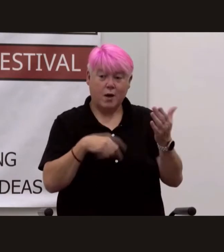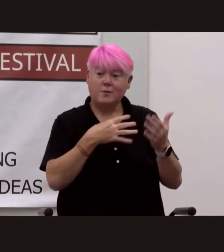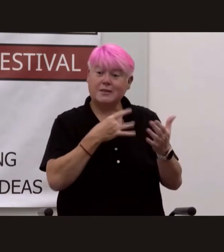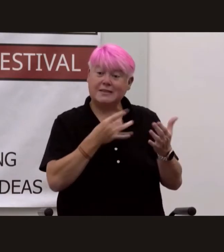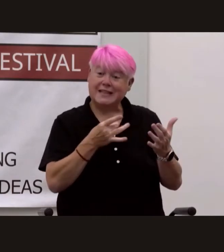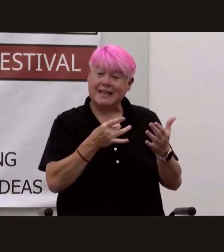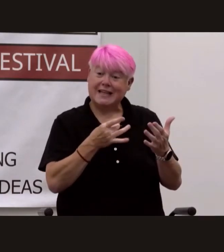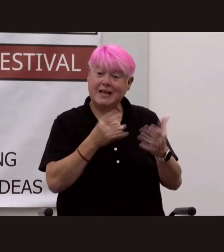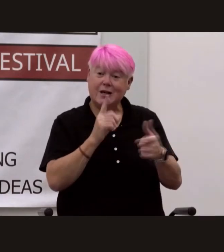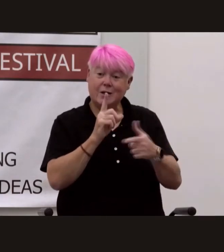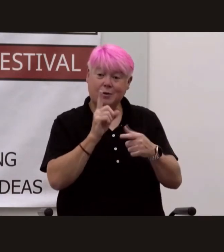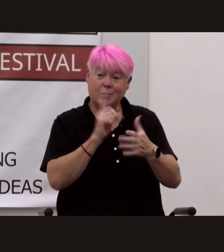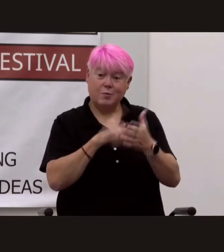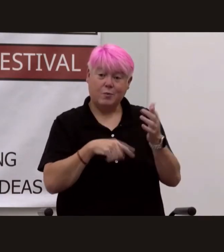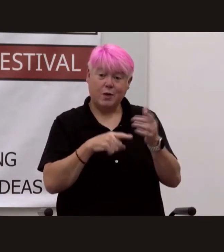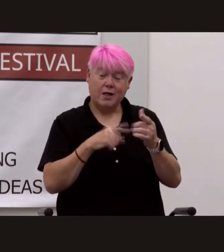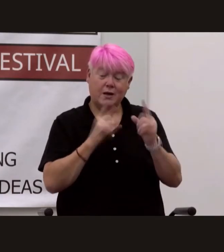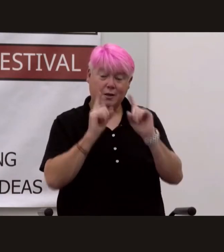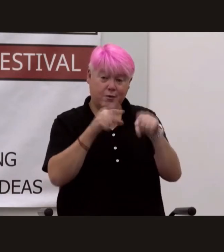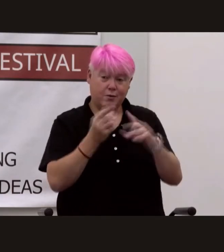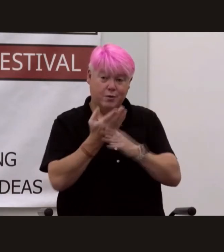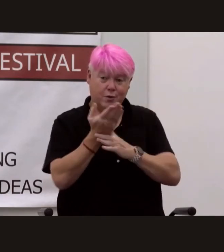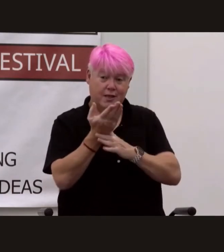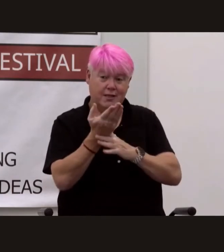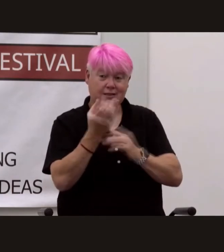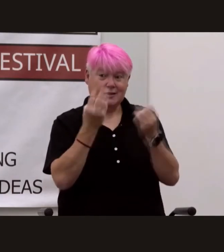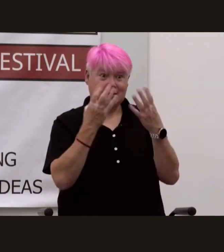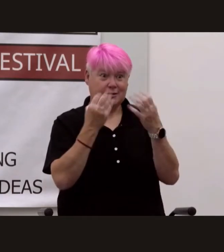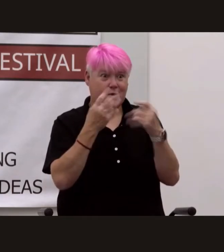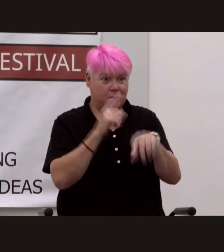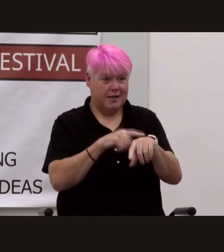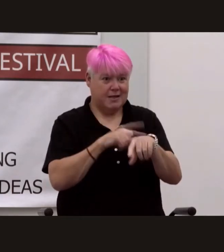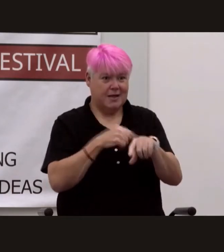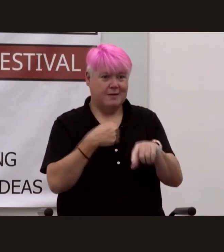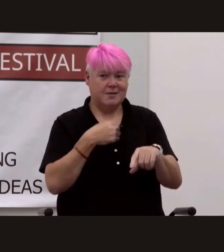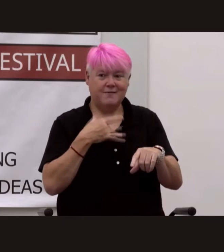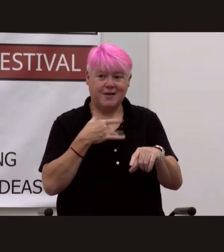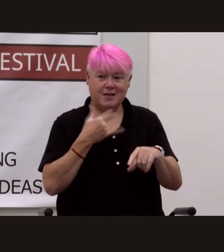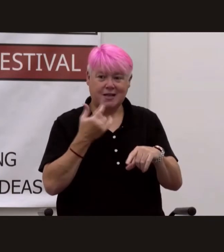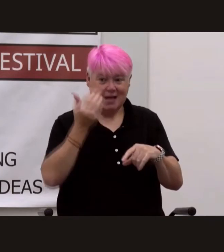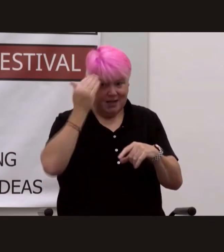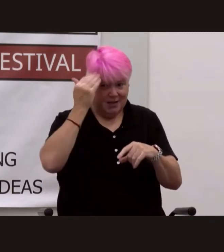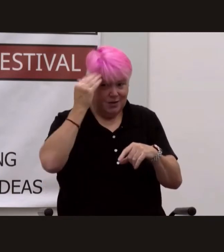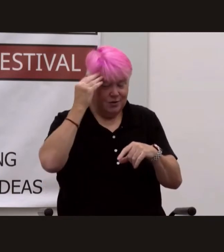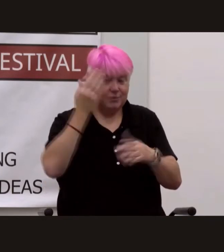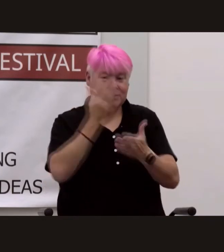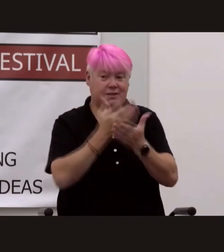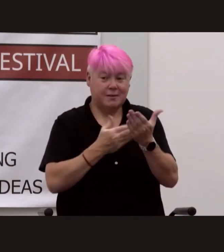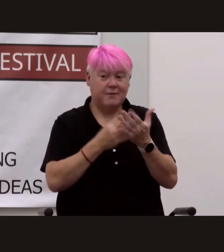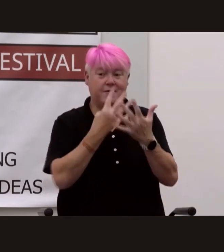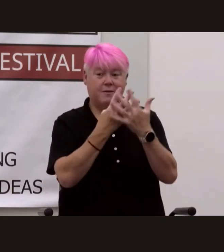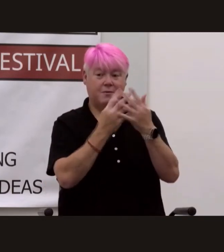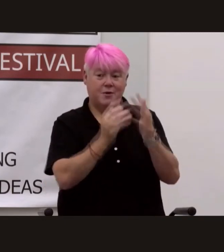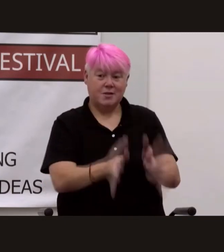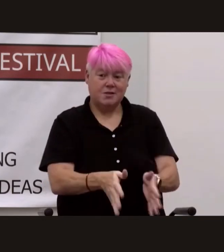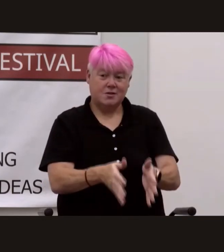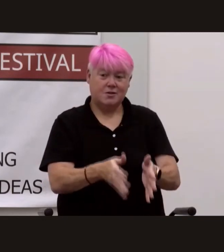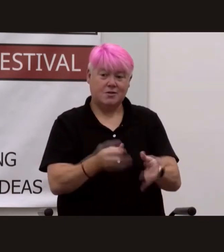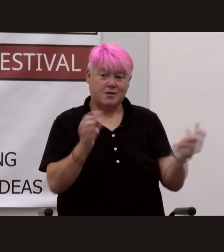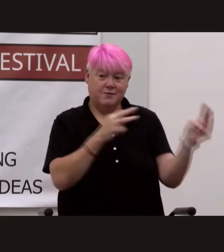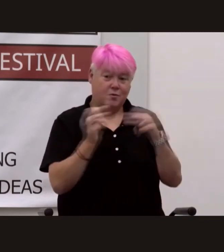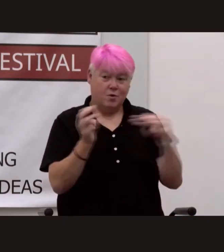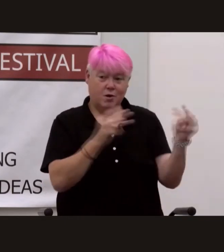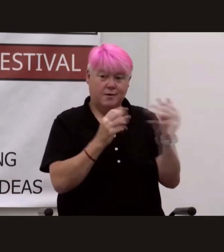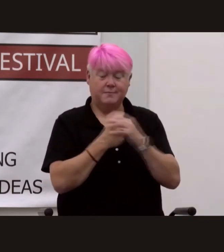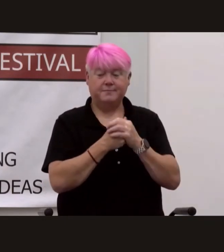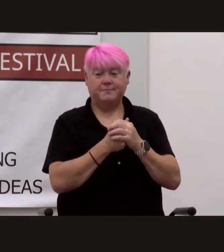many times, I almost felt like I knew some of the individual prisoners of war because their numbers kept turning up.